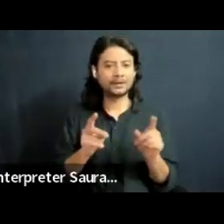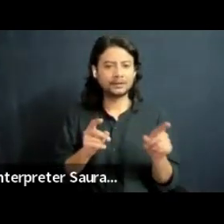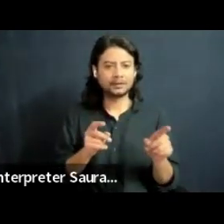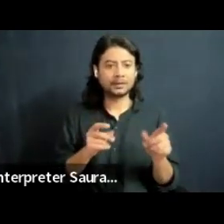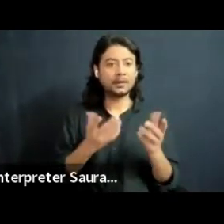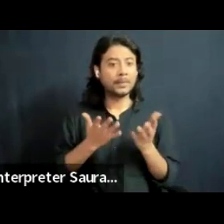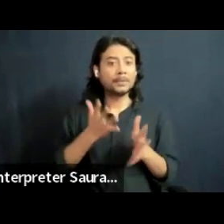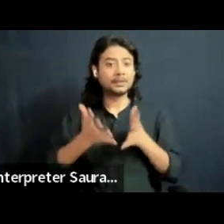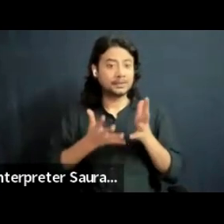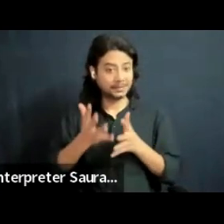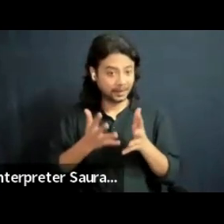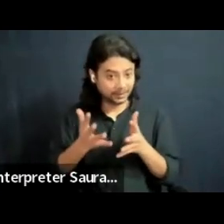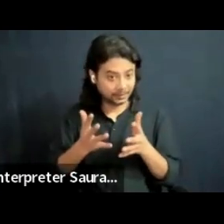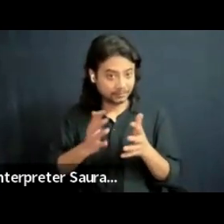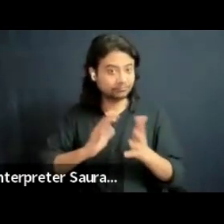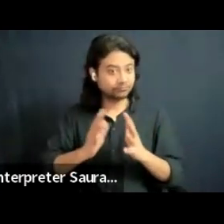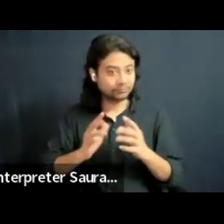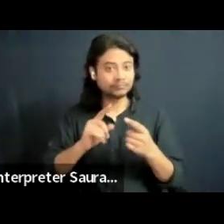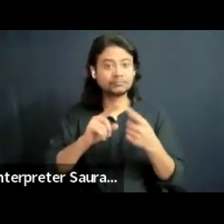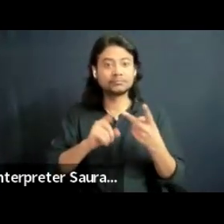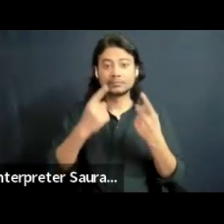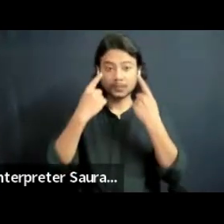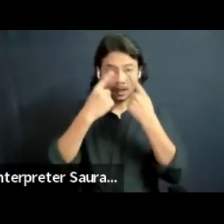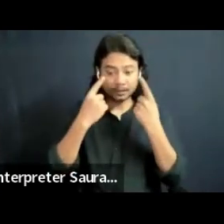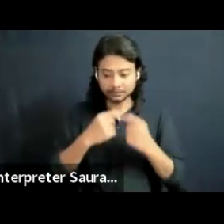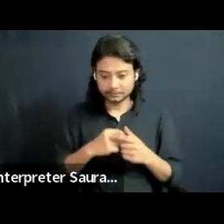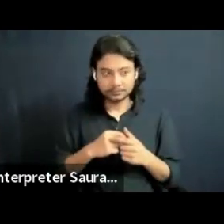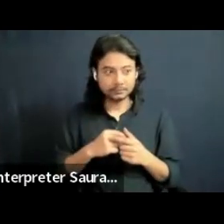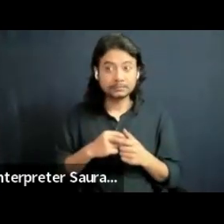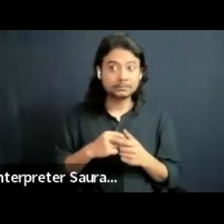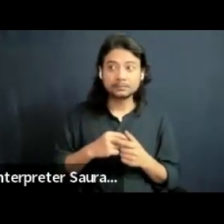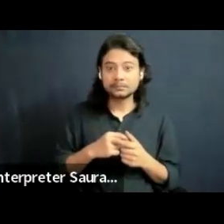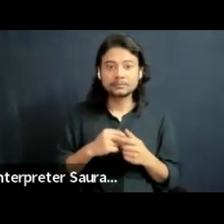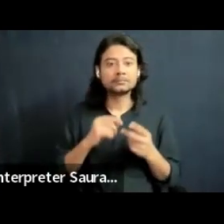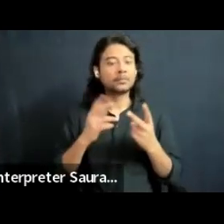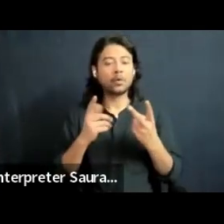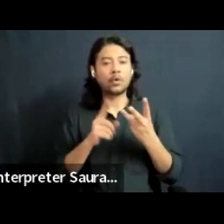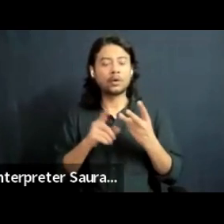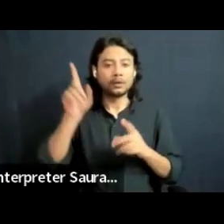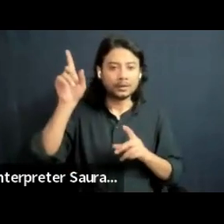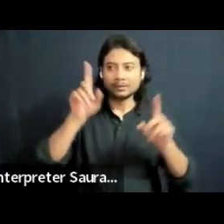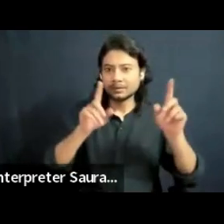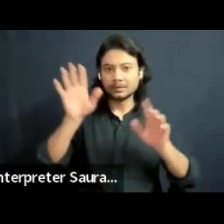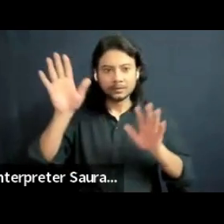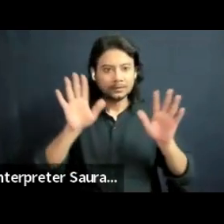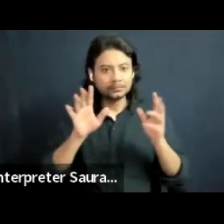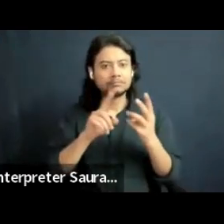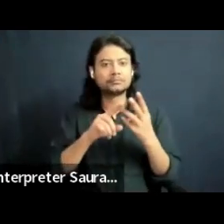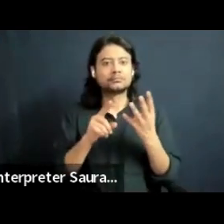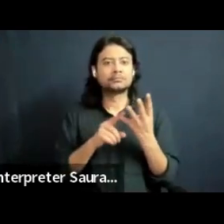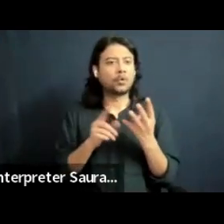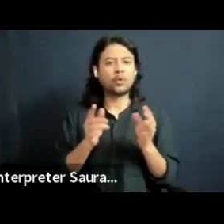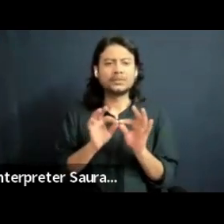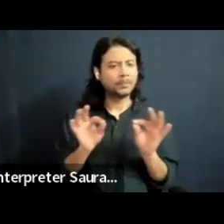it could be through her body, it could be through plain language, and so many different ways that she can communicate